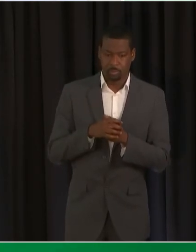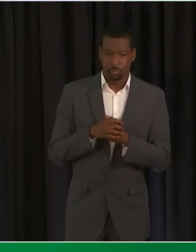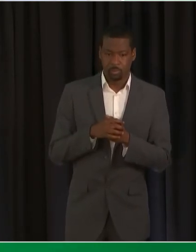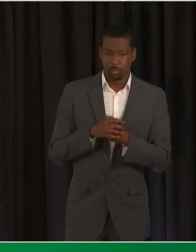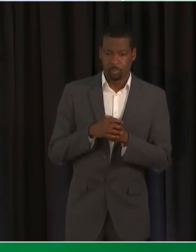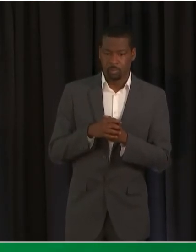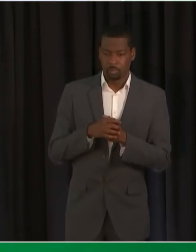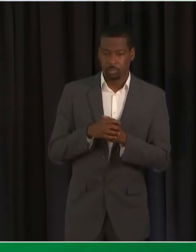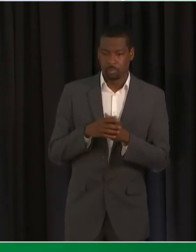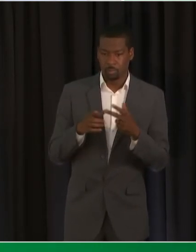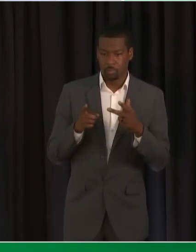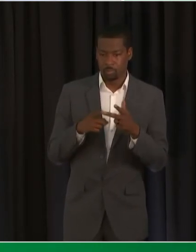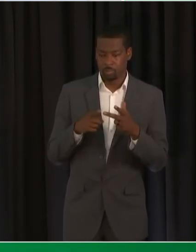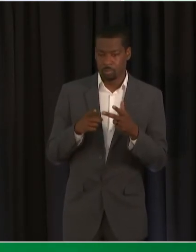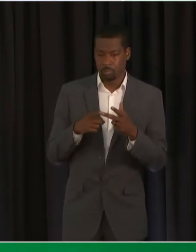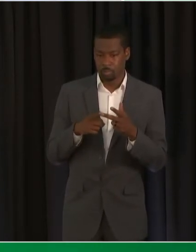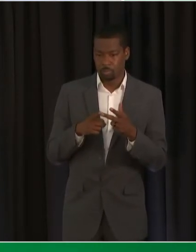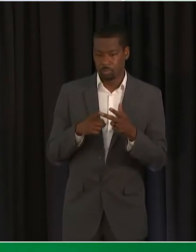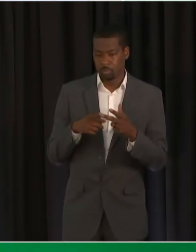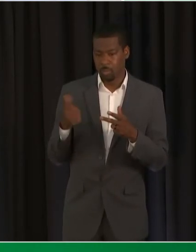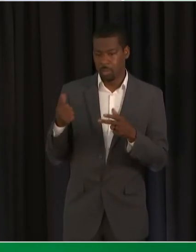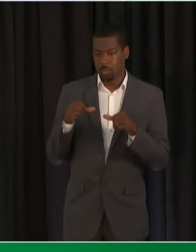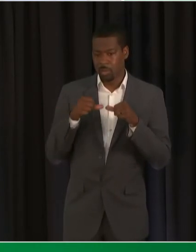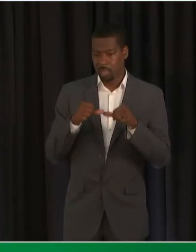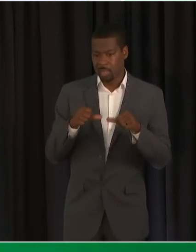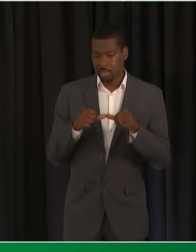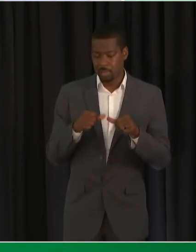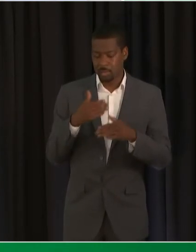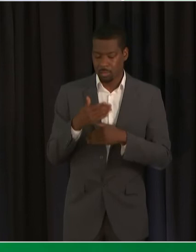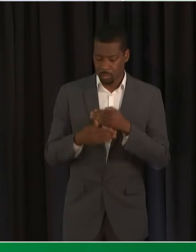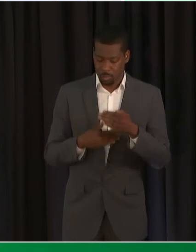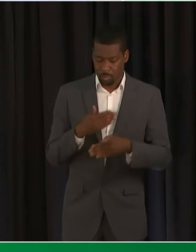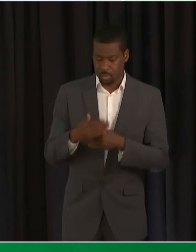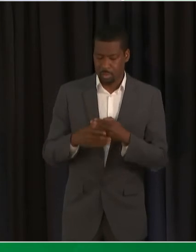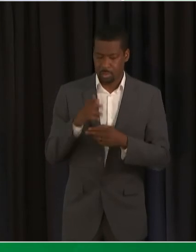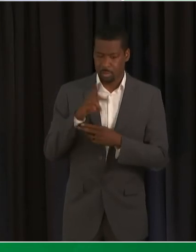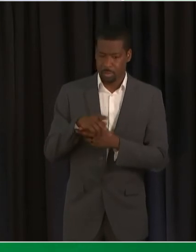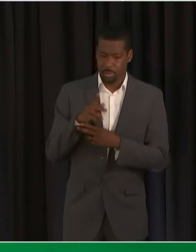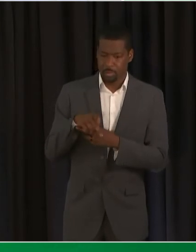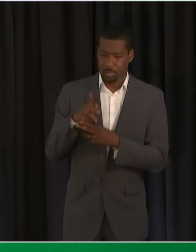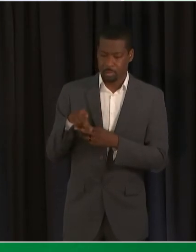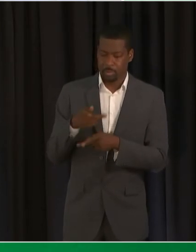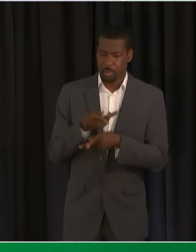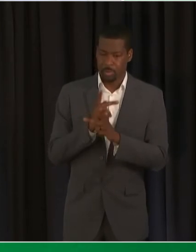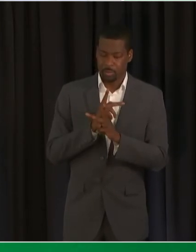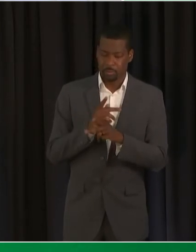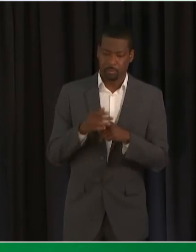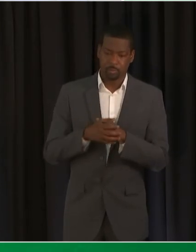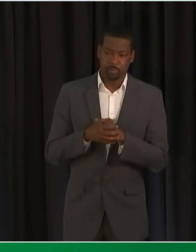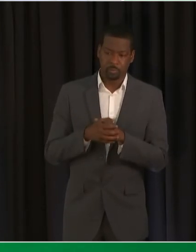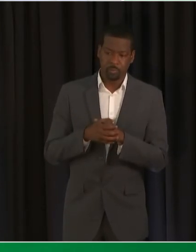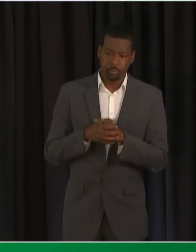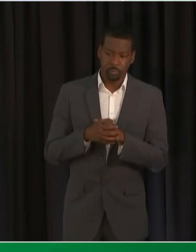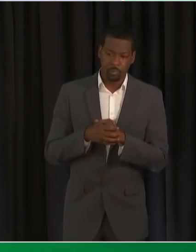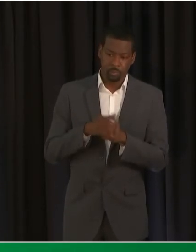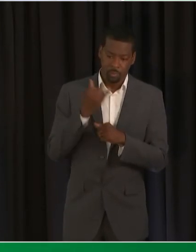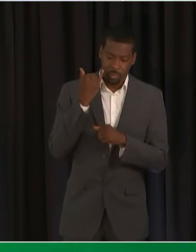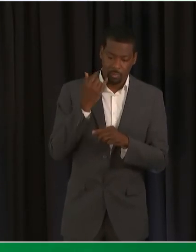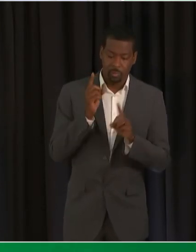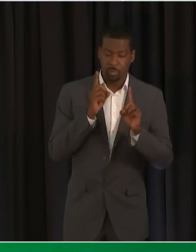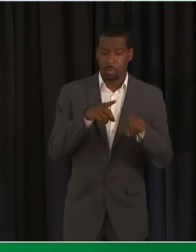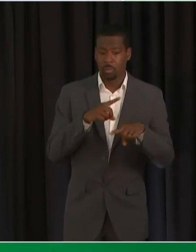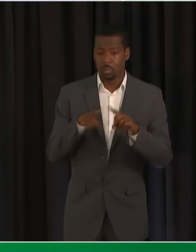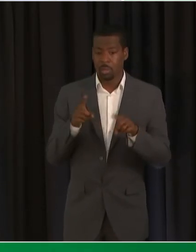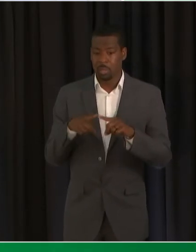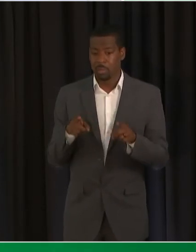And then you have the fintechs that are out there that are also continuing to process PPP loans, okay? So if you go to